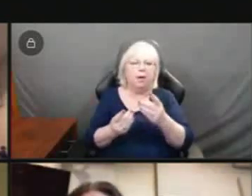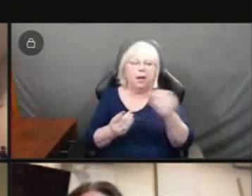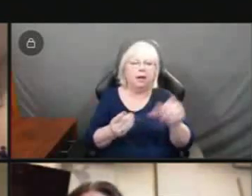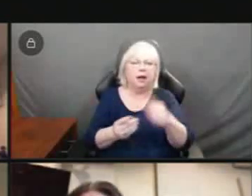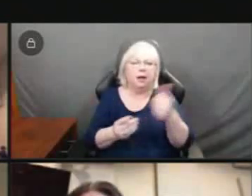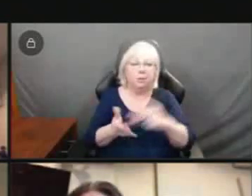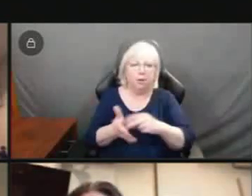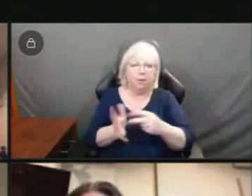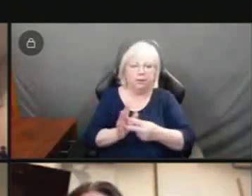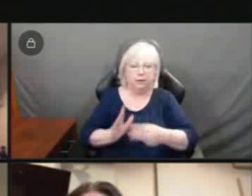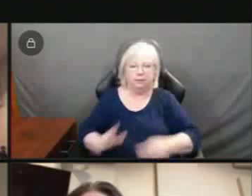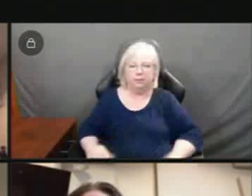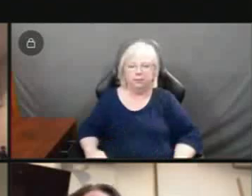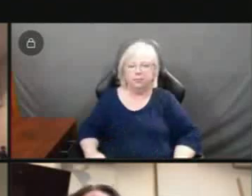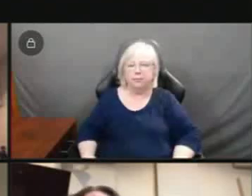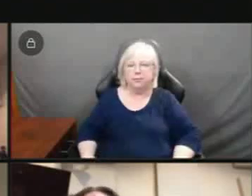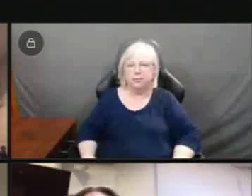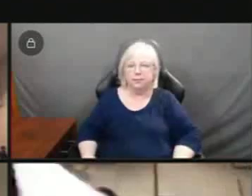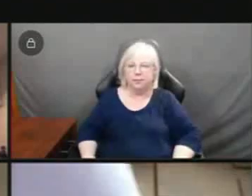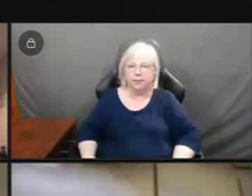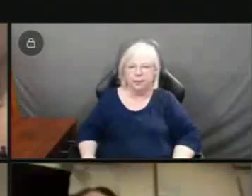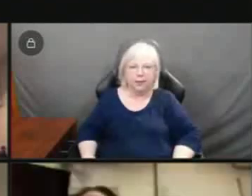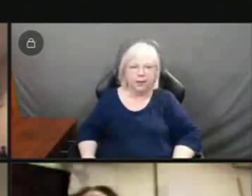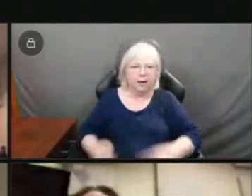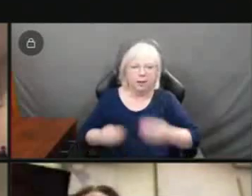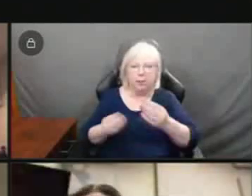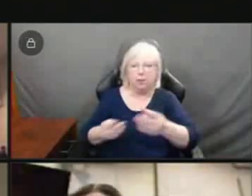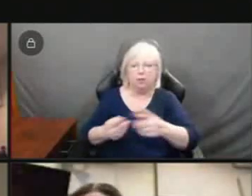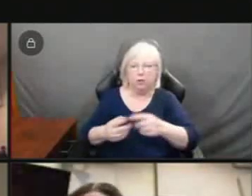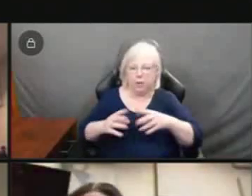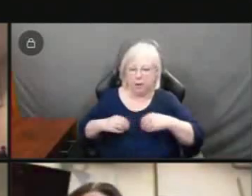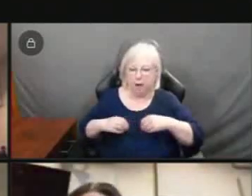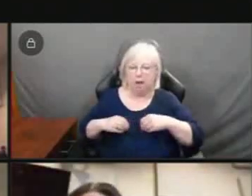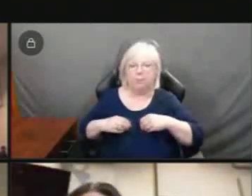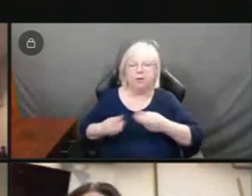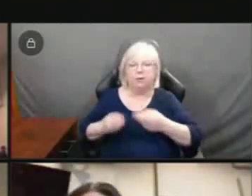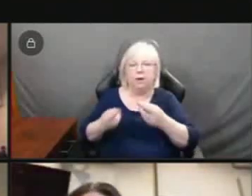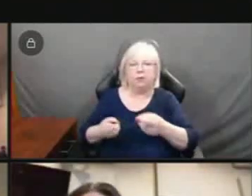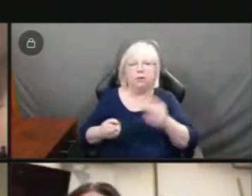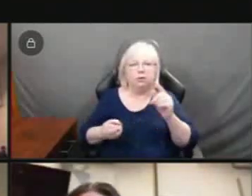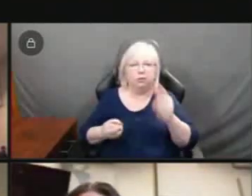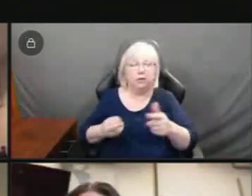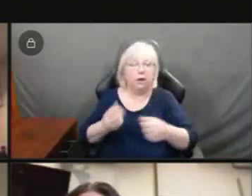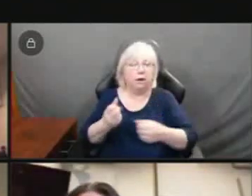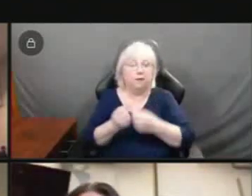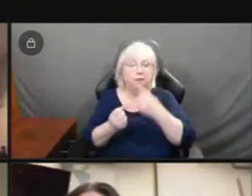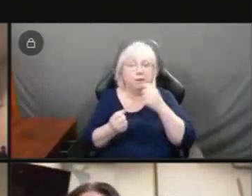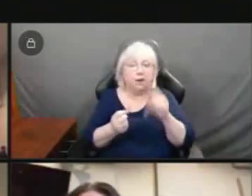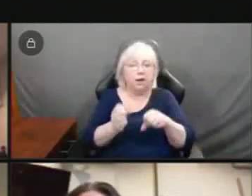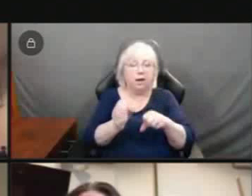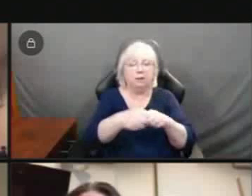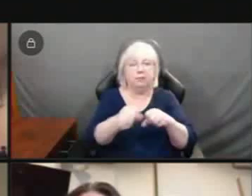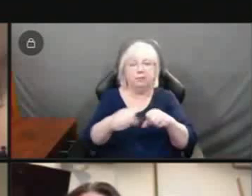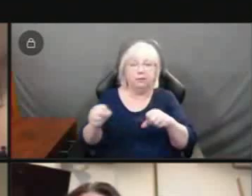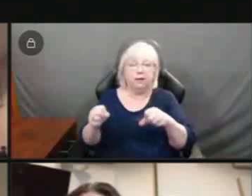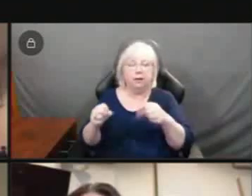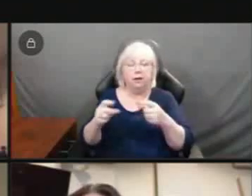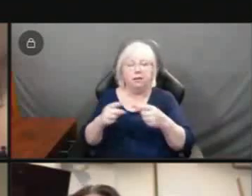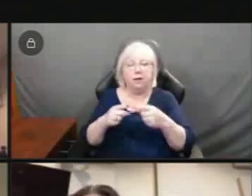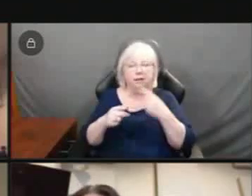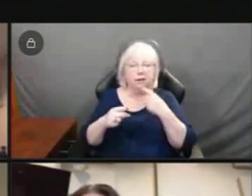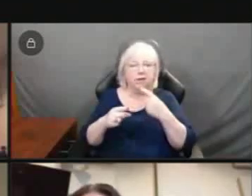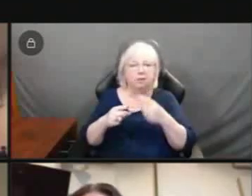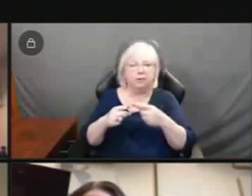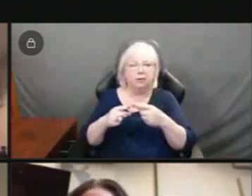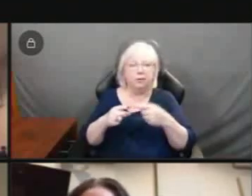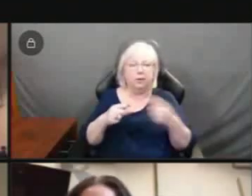purposes. The adoption of resolution. There's a motion and a second. All those in favor, please say aye. Aye. All those opposed,